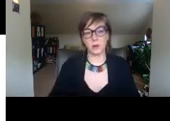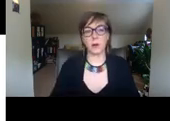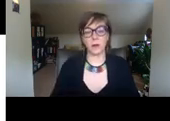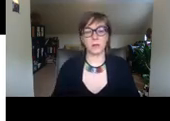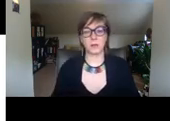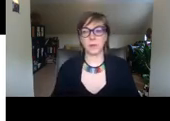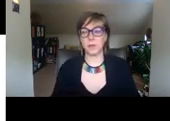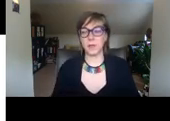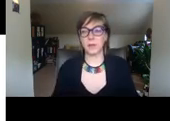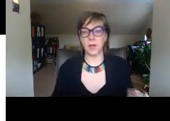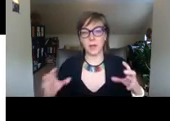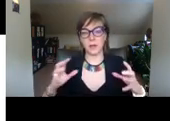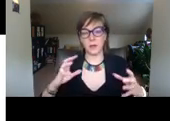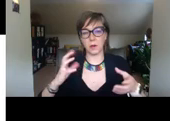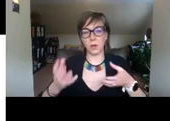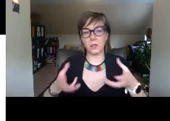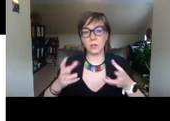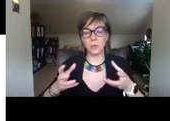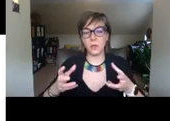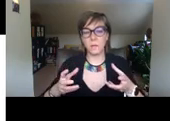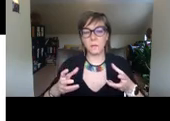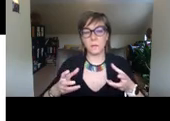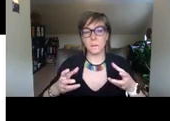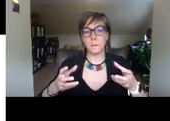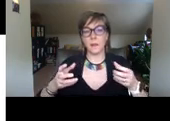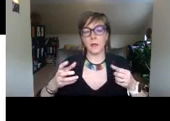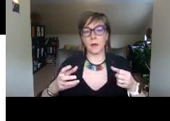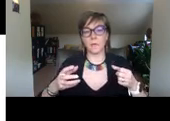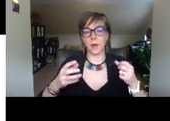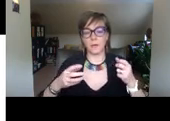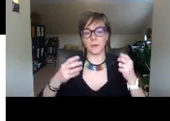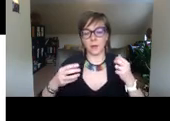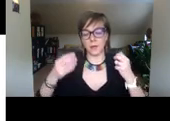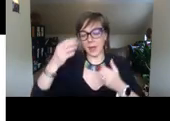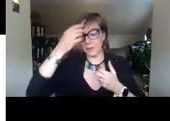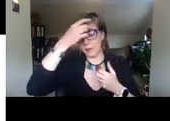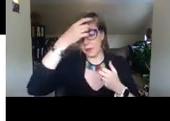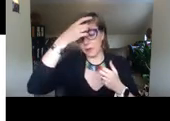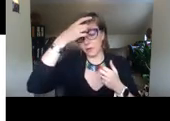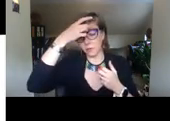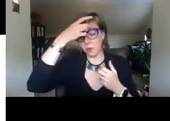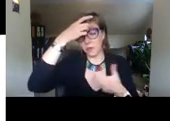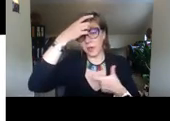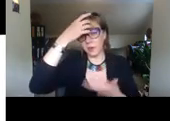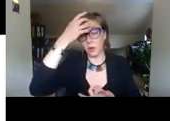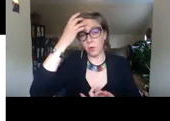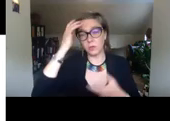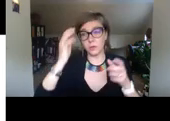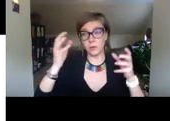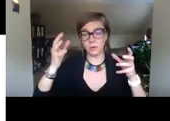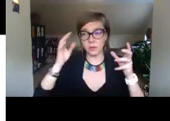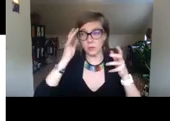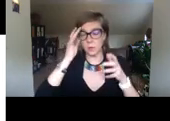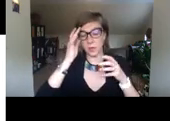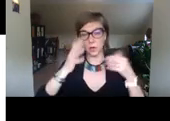patients talk about the same thing, that the continuity of having an interpreter that they know, so